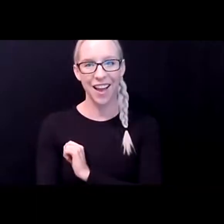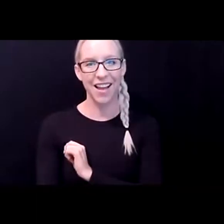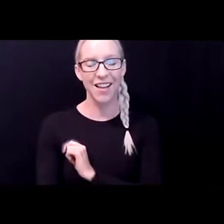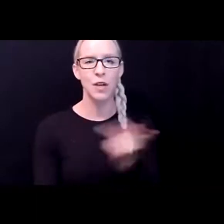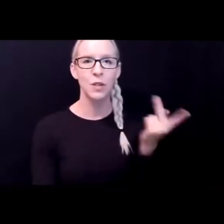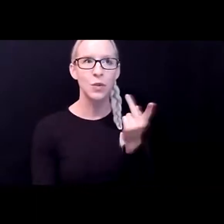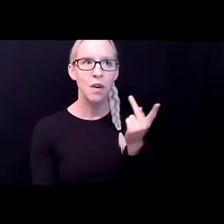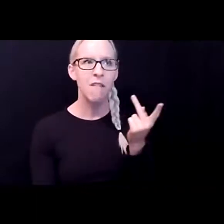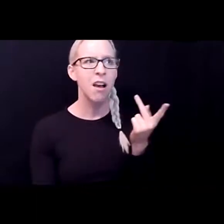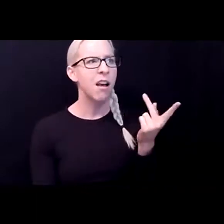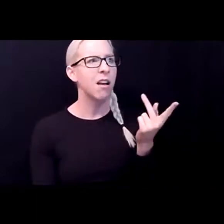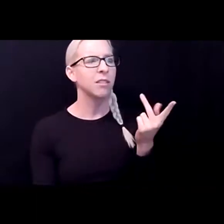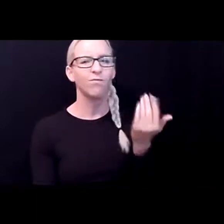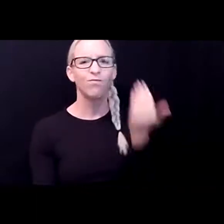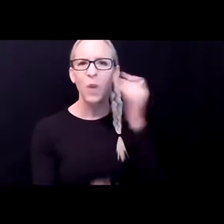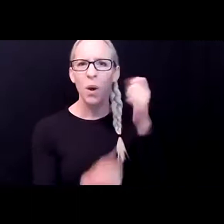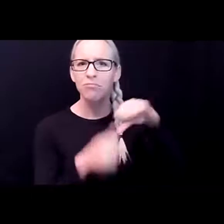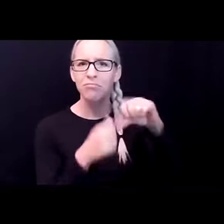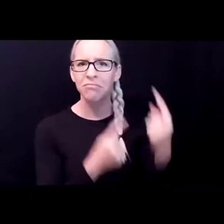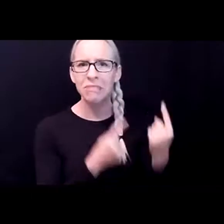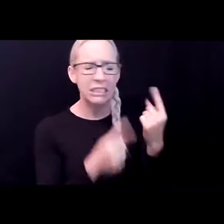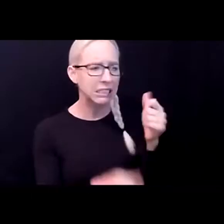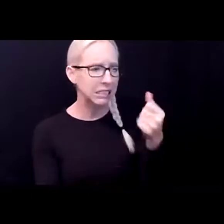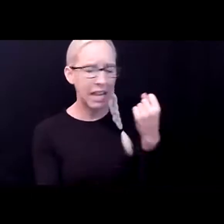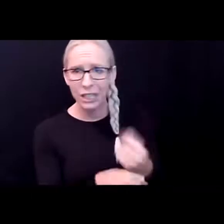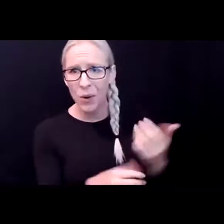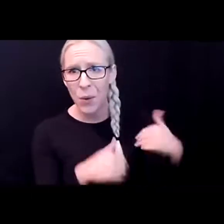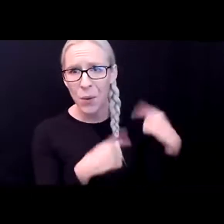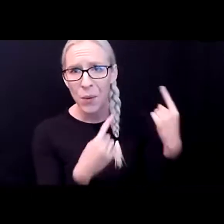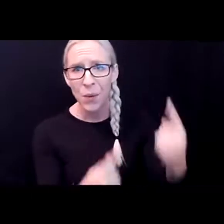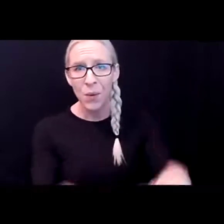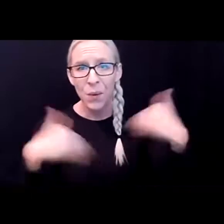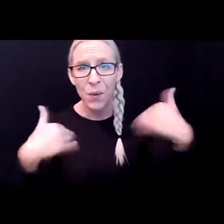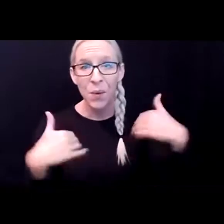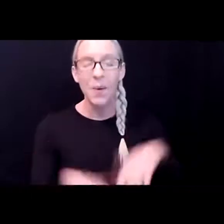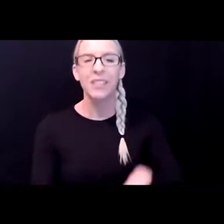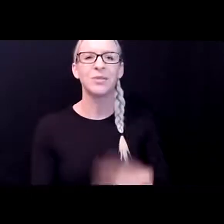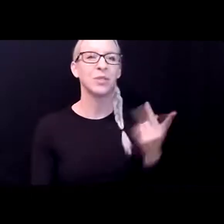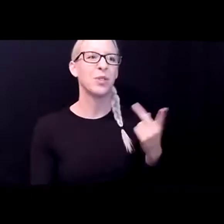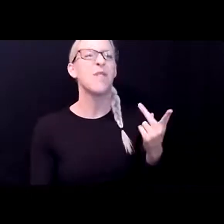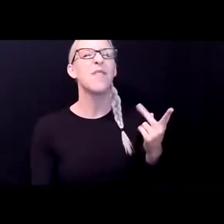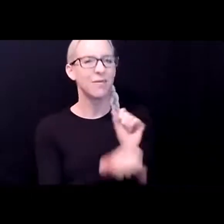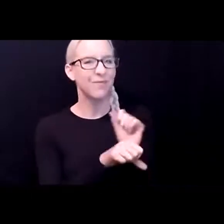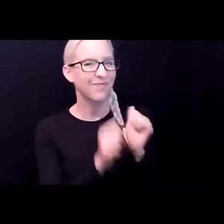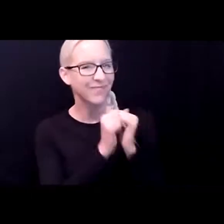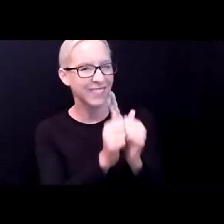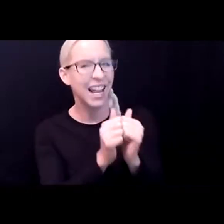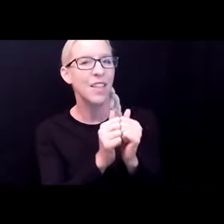over a decade now. In some previous work before ABLE existed with the works with the ARCs across the